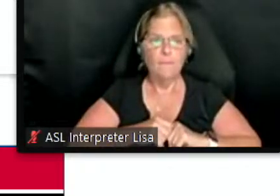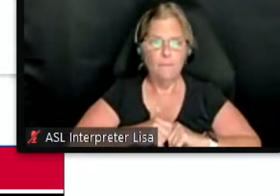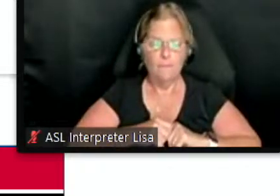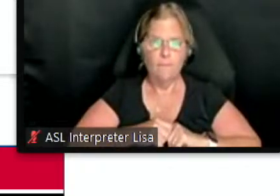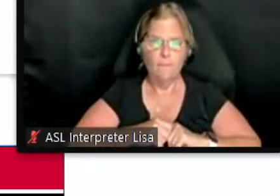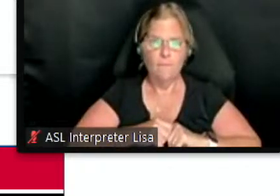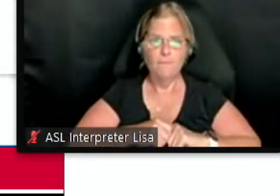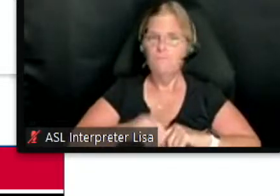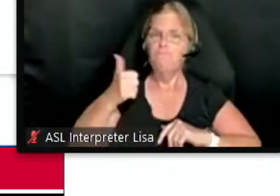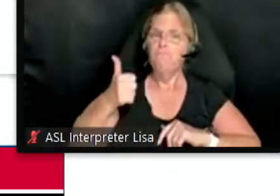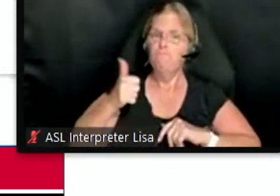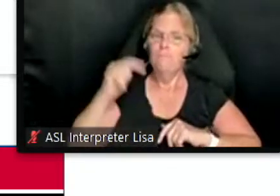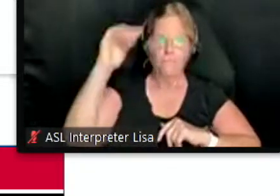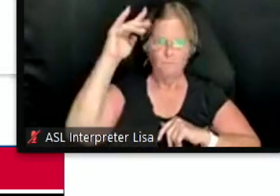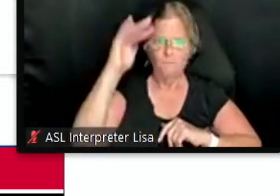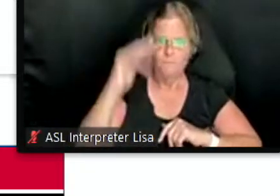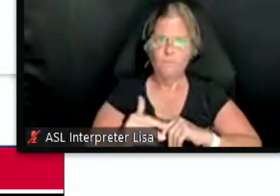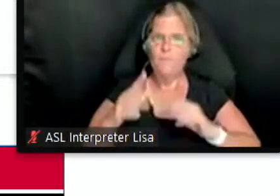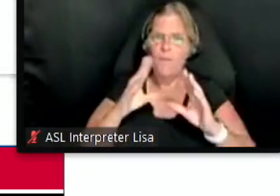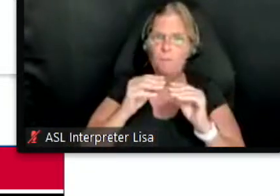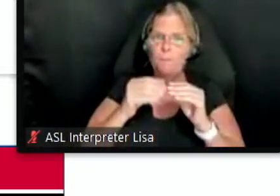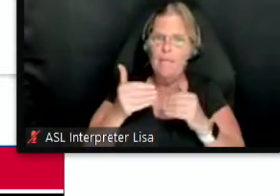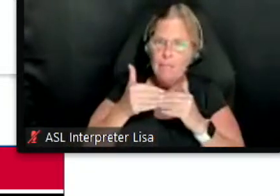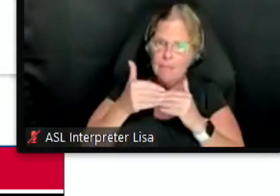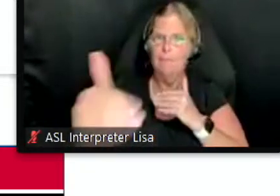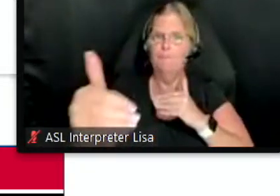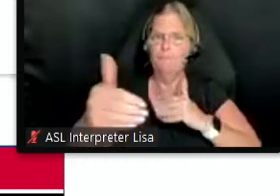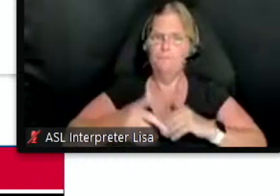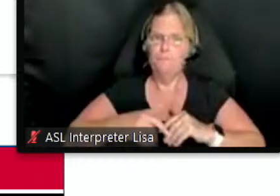All right, that's the list of our future meeting dates.